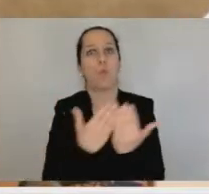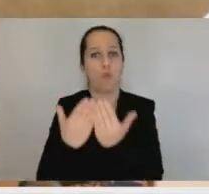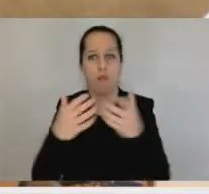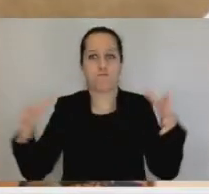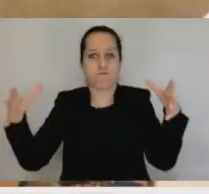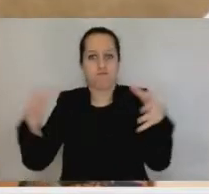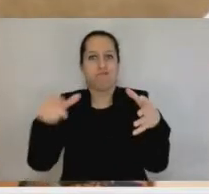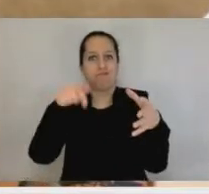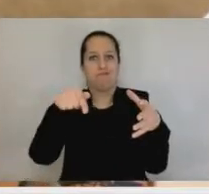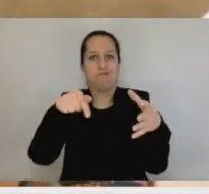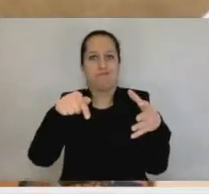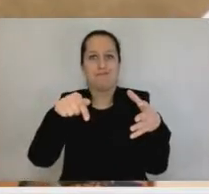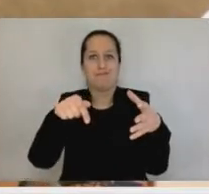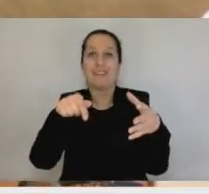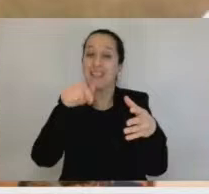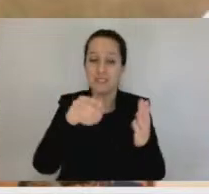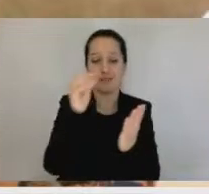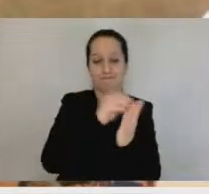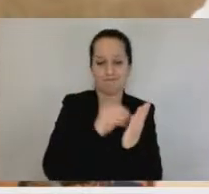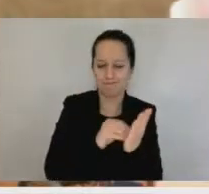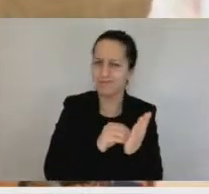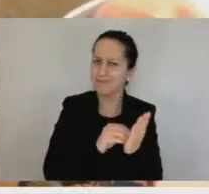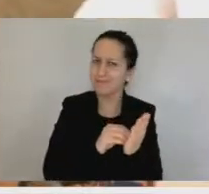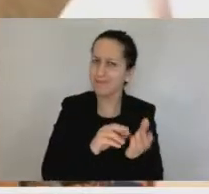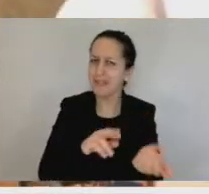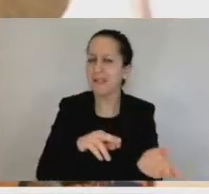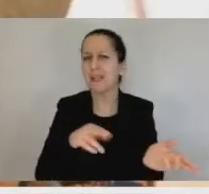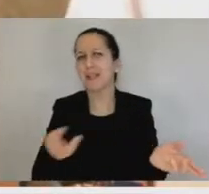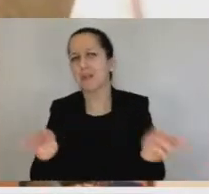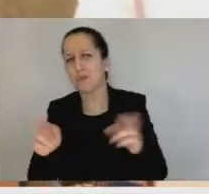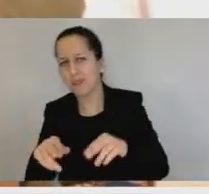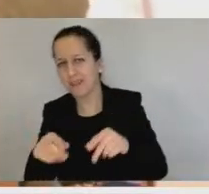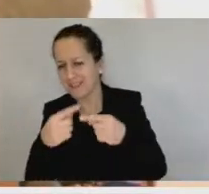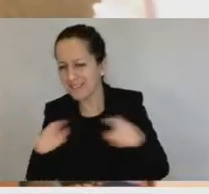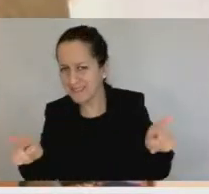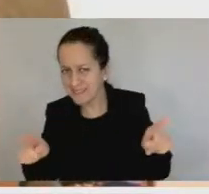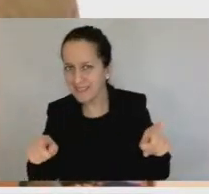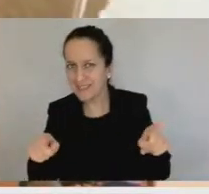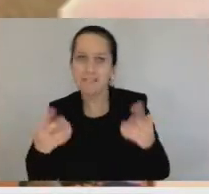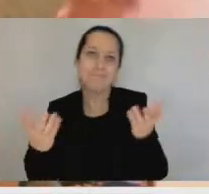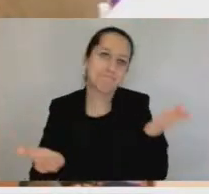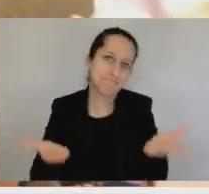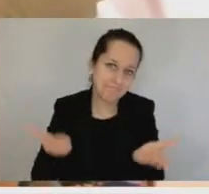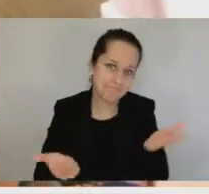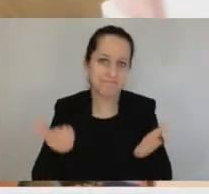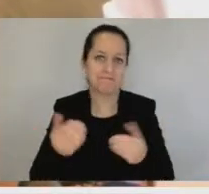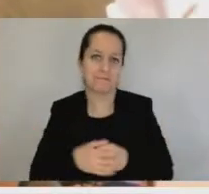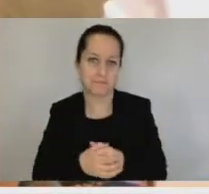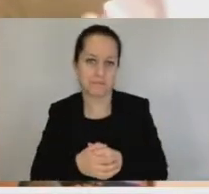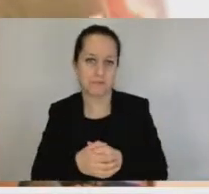In the sense that that variable in segregation context, such as the Chilean one,